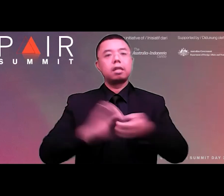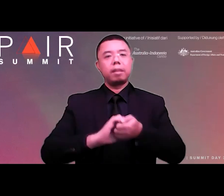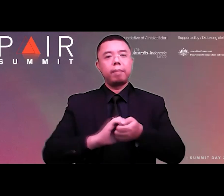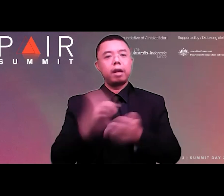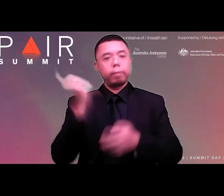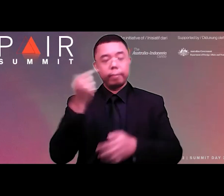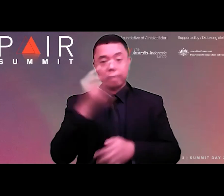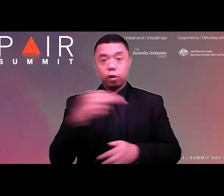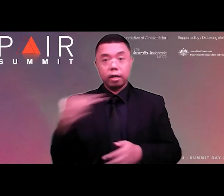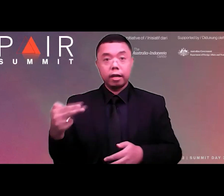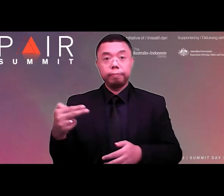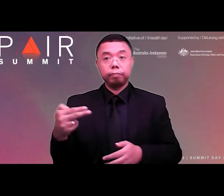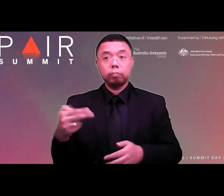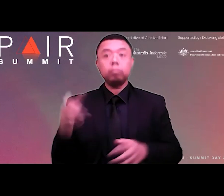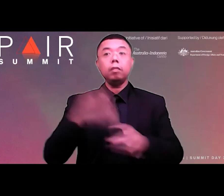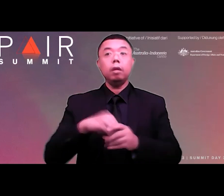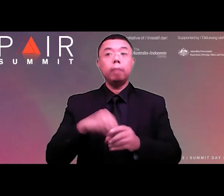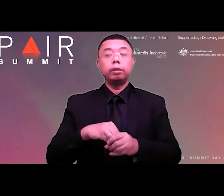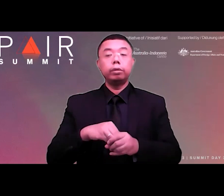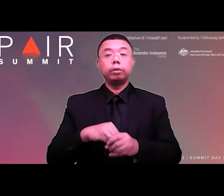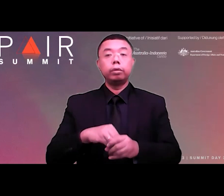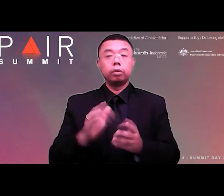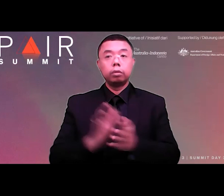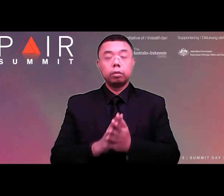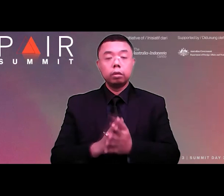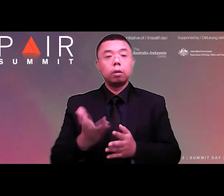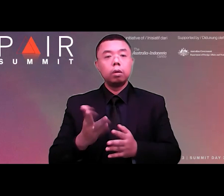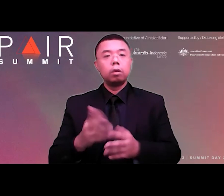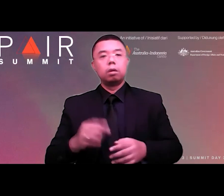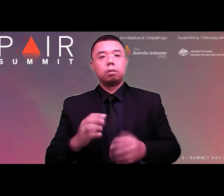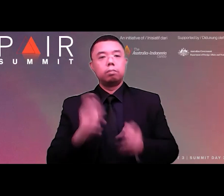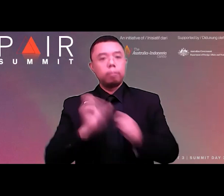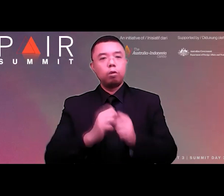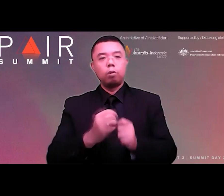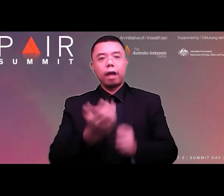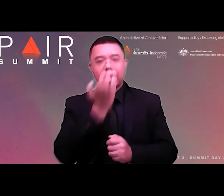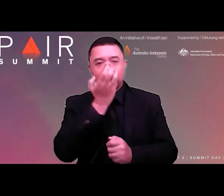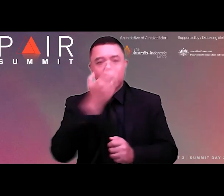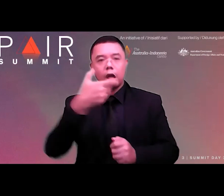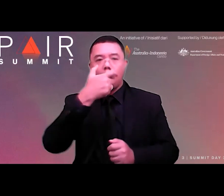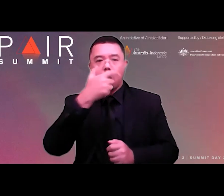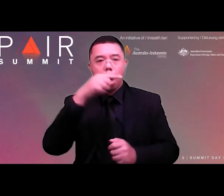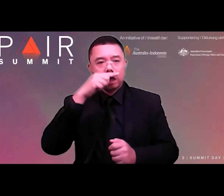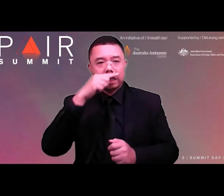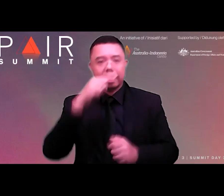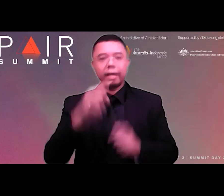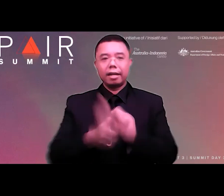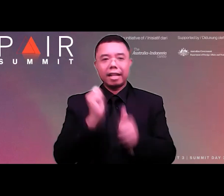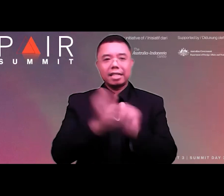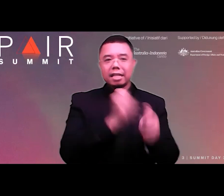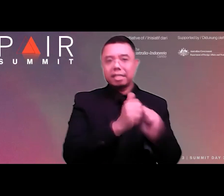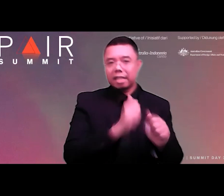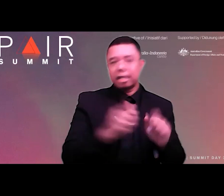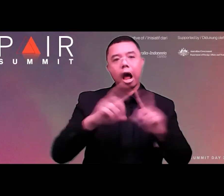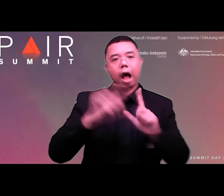oxygen concentrators, test kits, and PPE. Our assistance also includes a package of support designed to